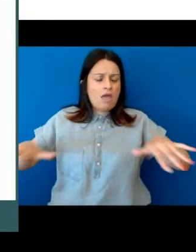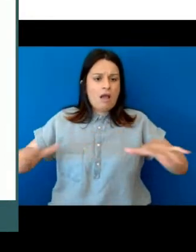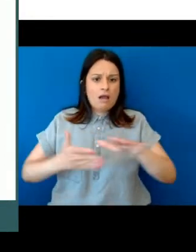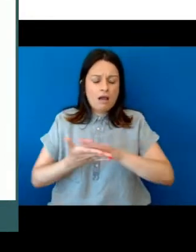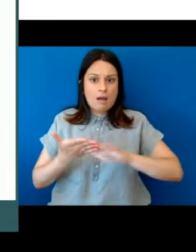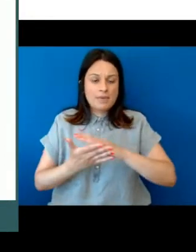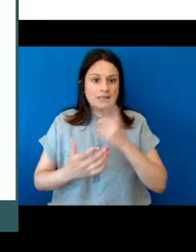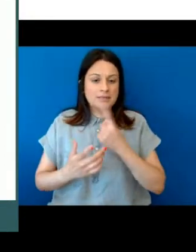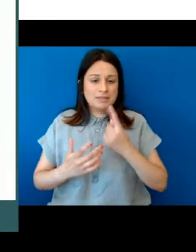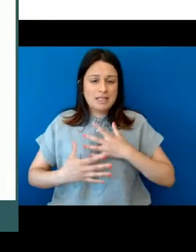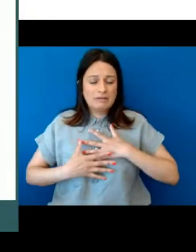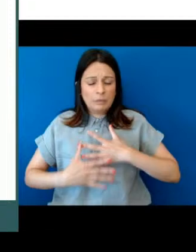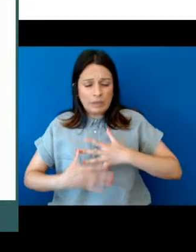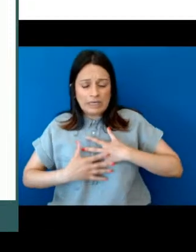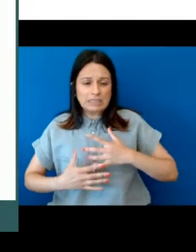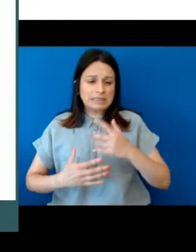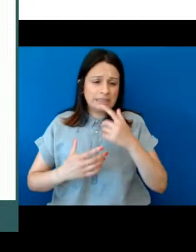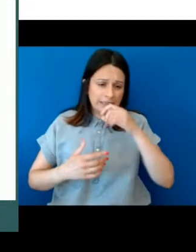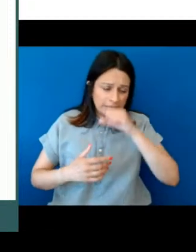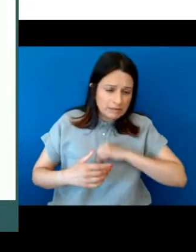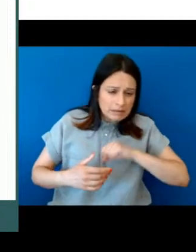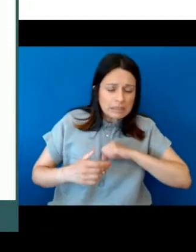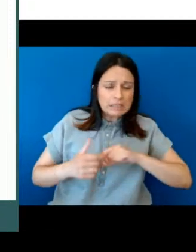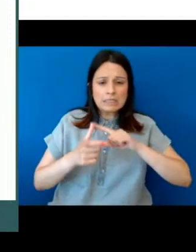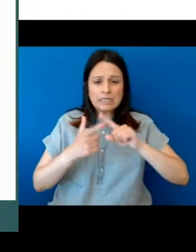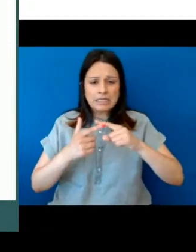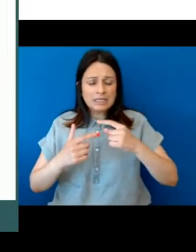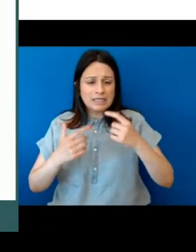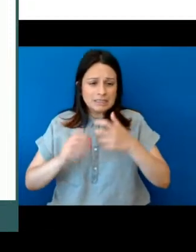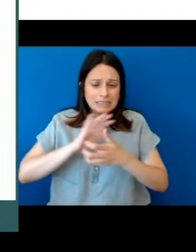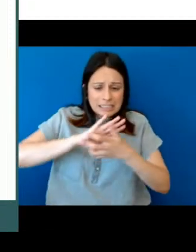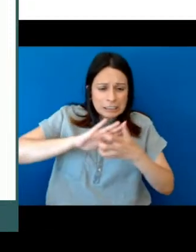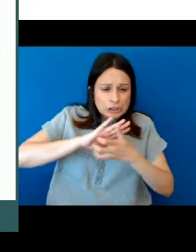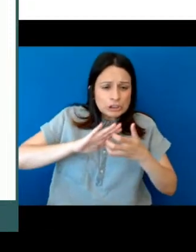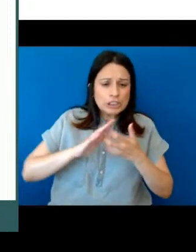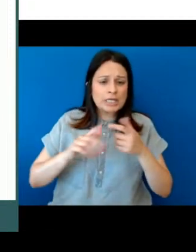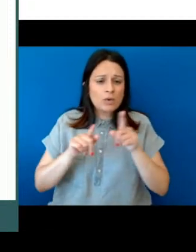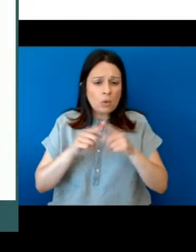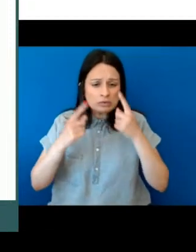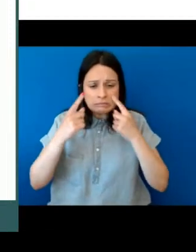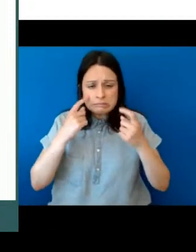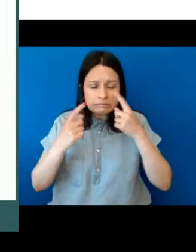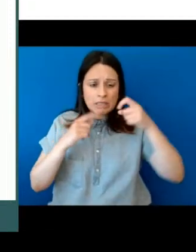wheezing, itching, sneezing, bronchospasm, and a watery discharge, eventually congestion.